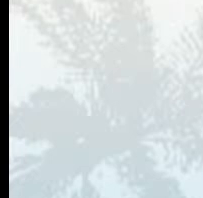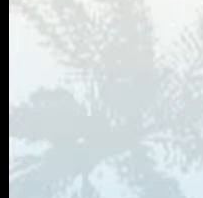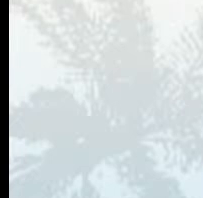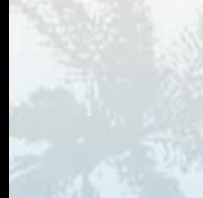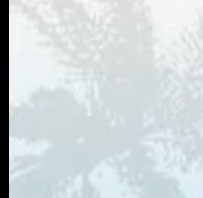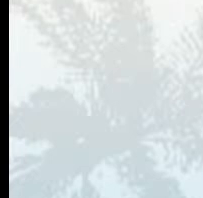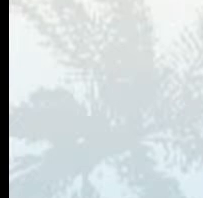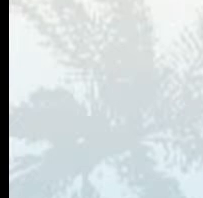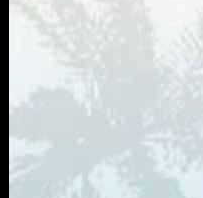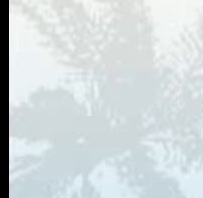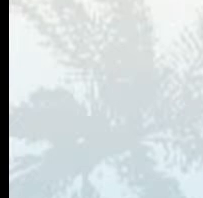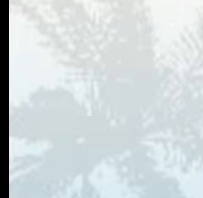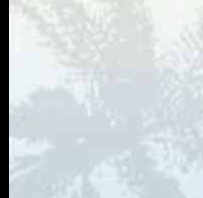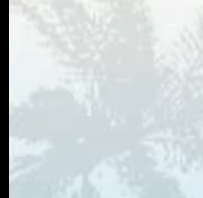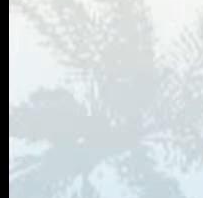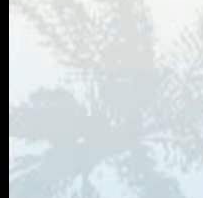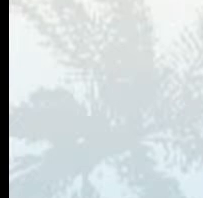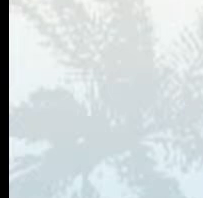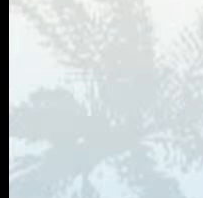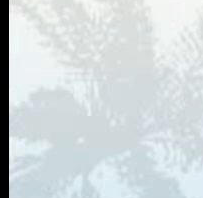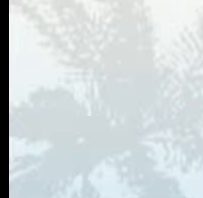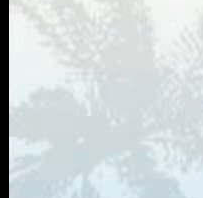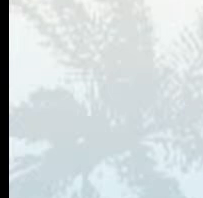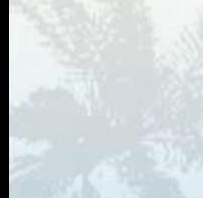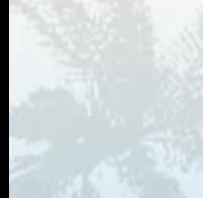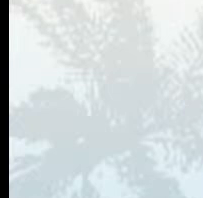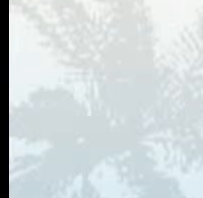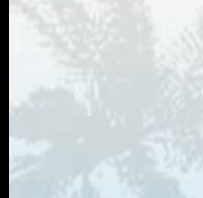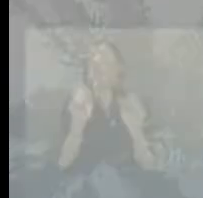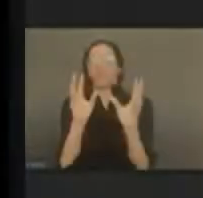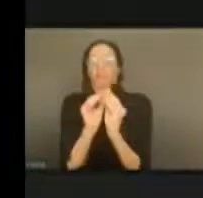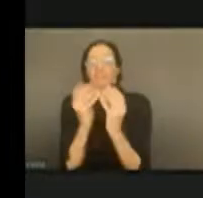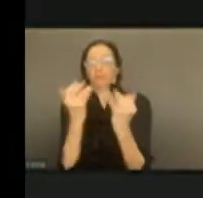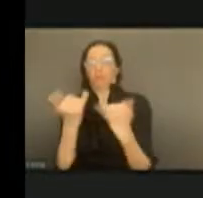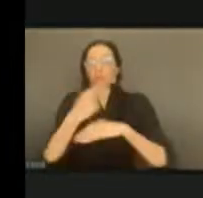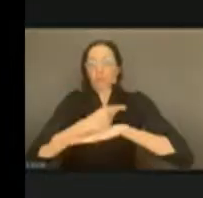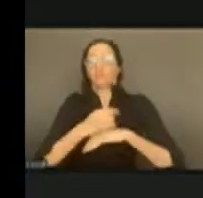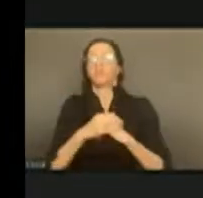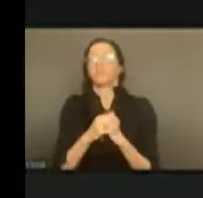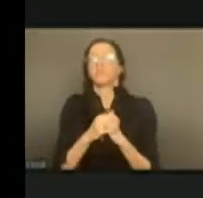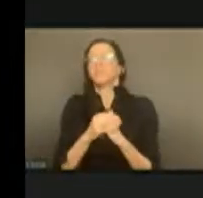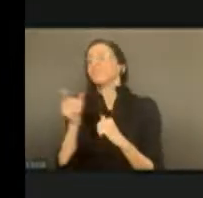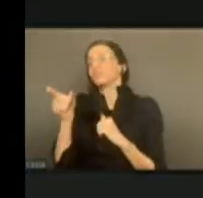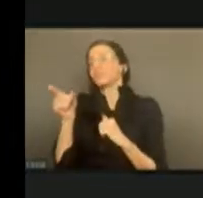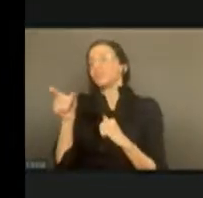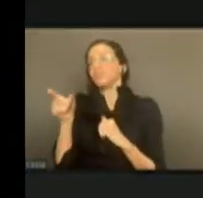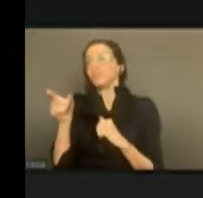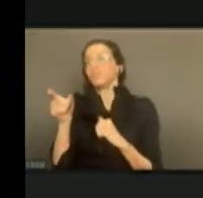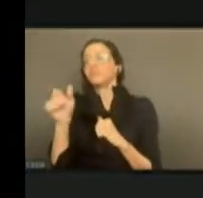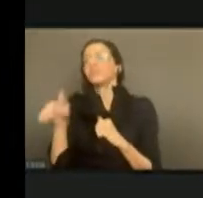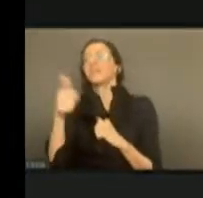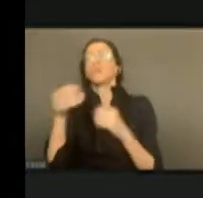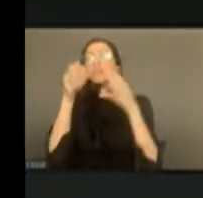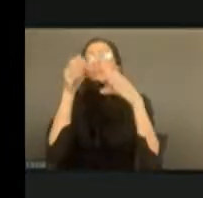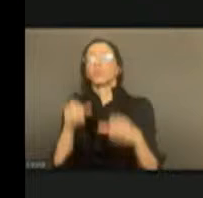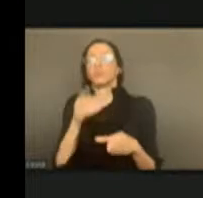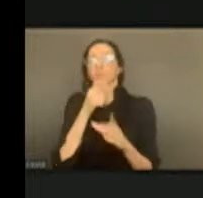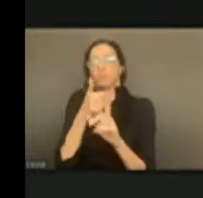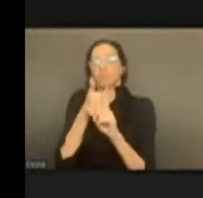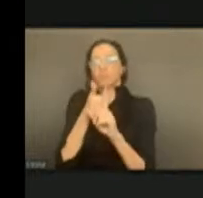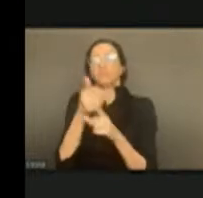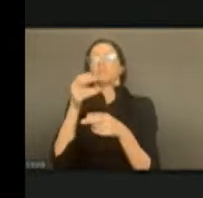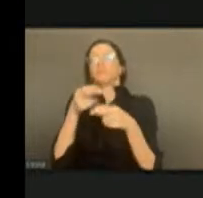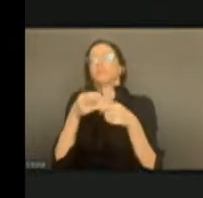Today, David Cloudfelter, the county's interim budget director, will be providing information to you about the fiscal year